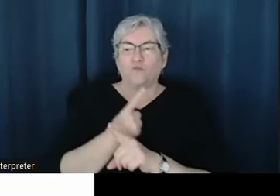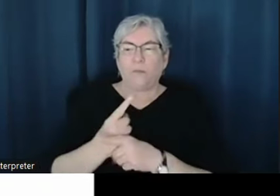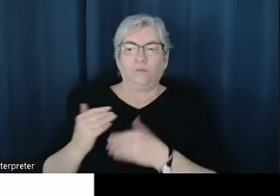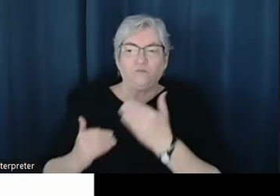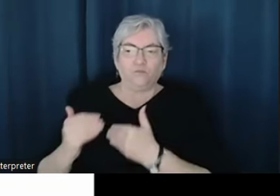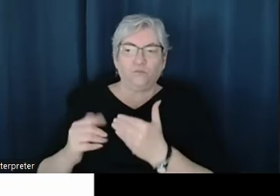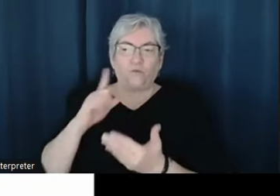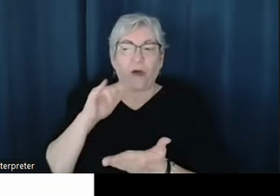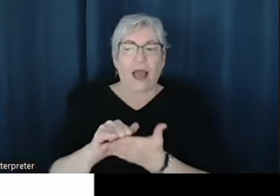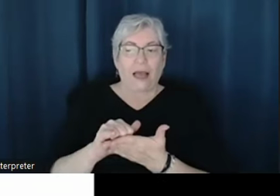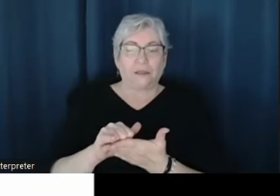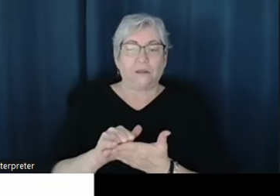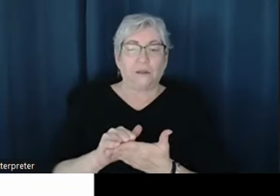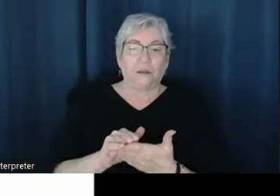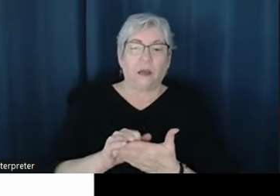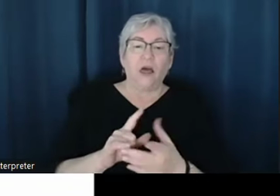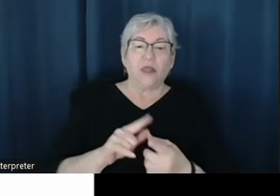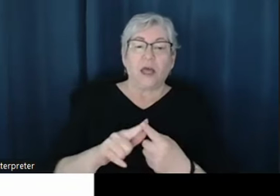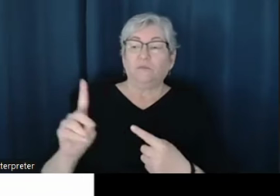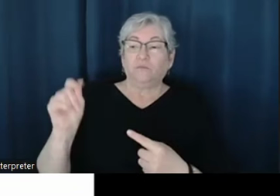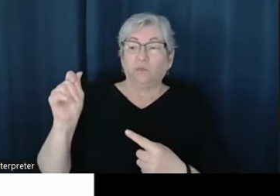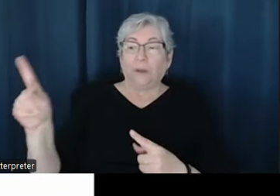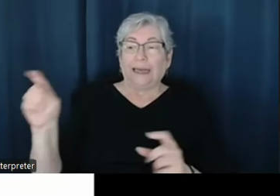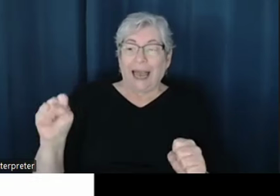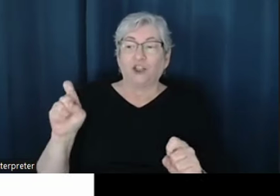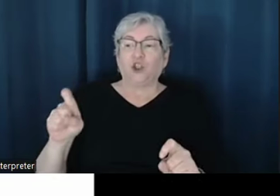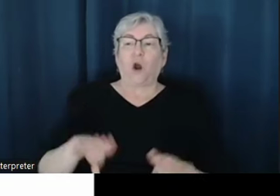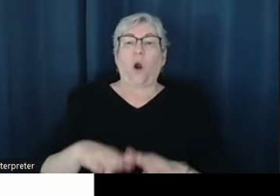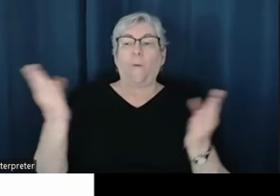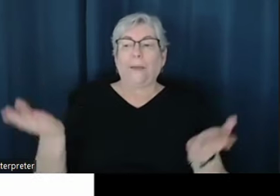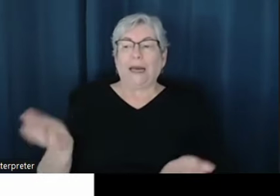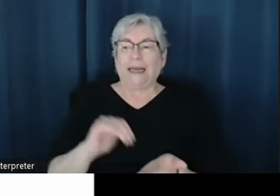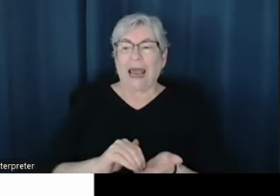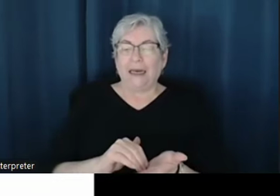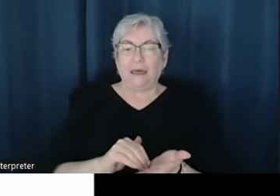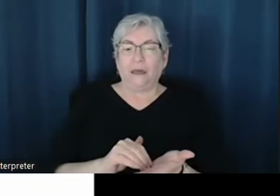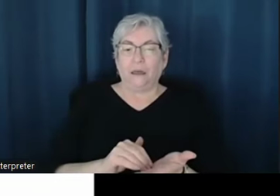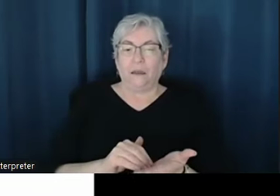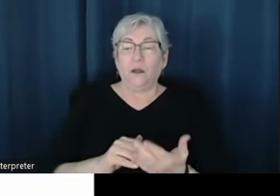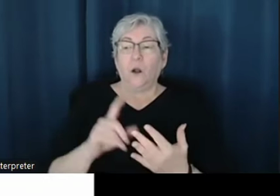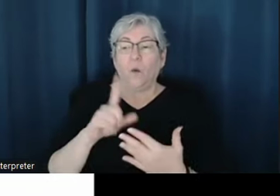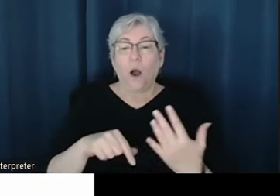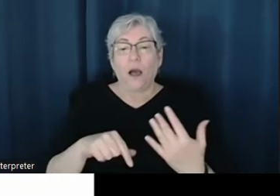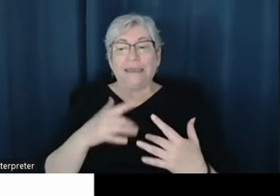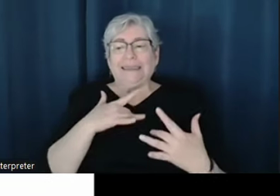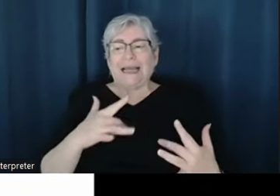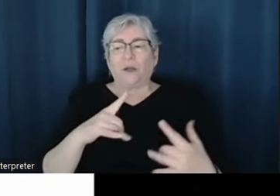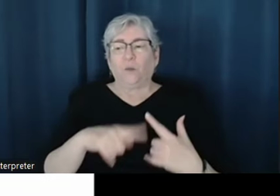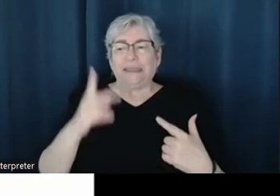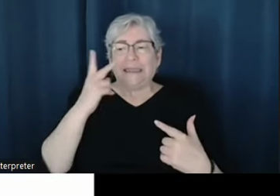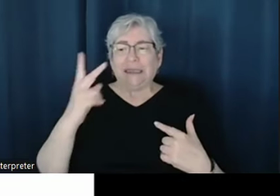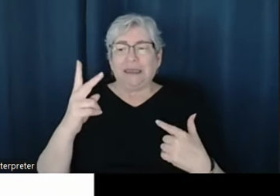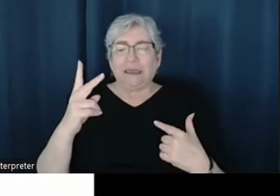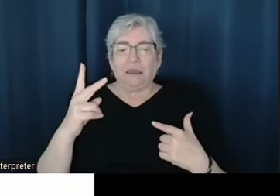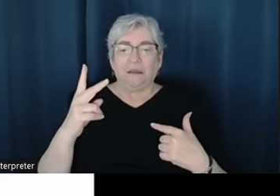it. And then as soon as they can, they should reopen. And so typically what we see is